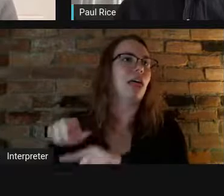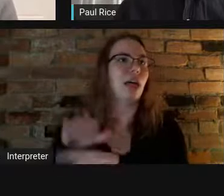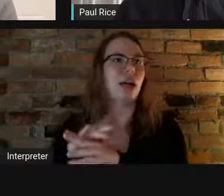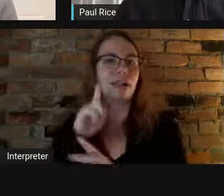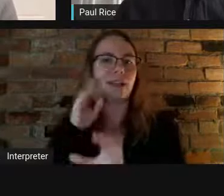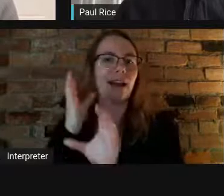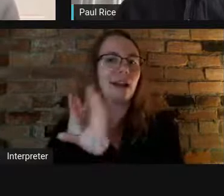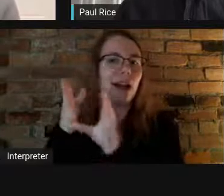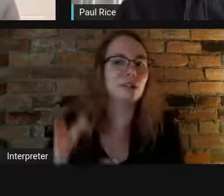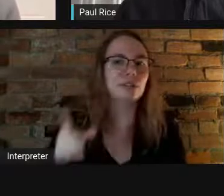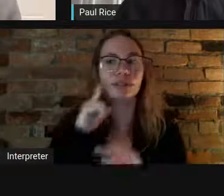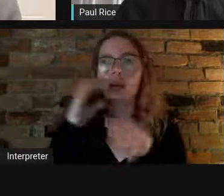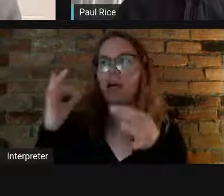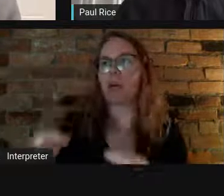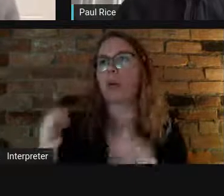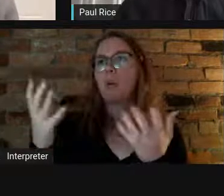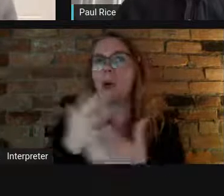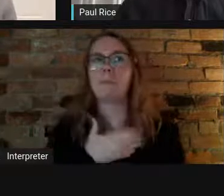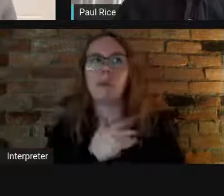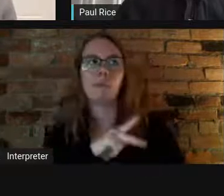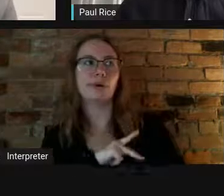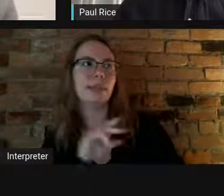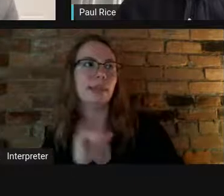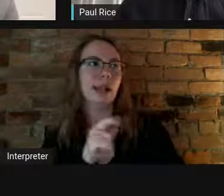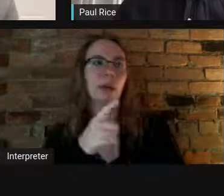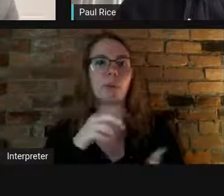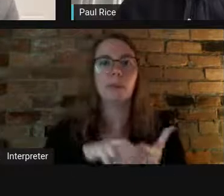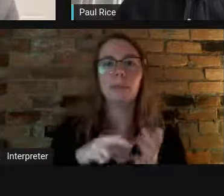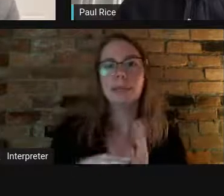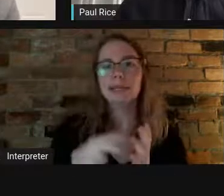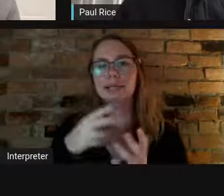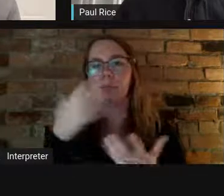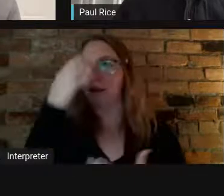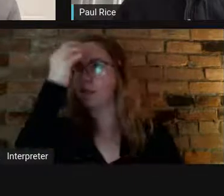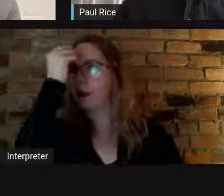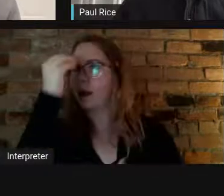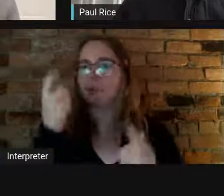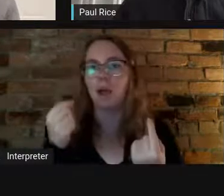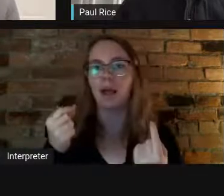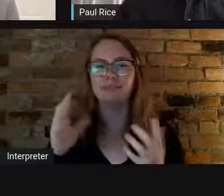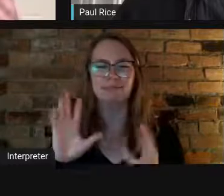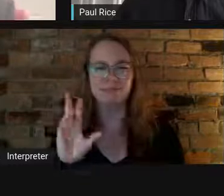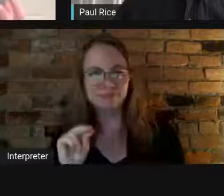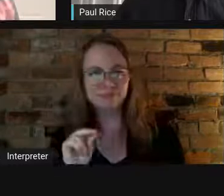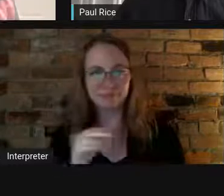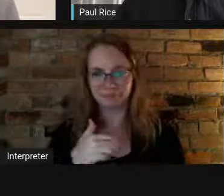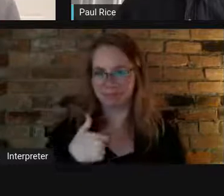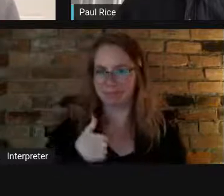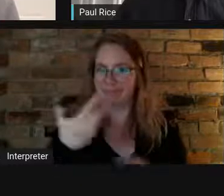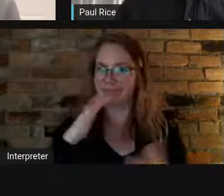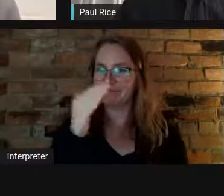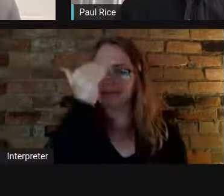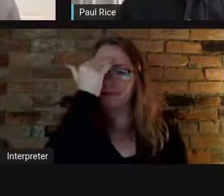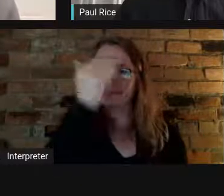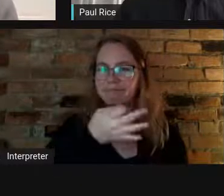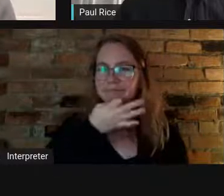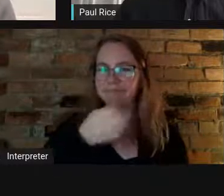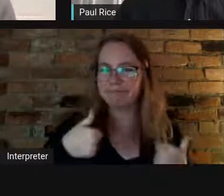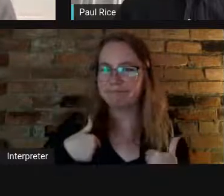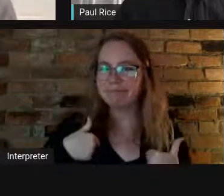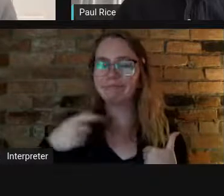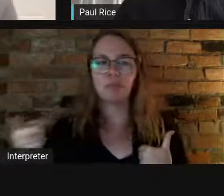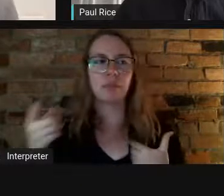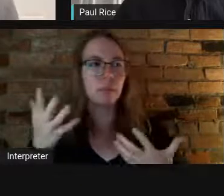determine what they were like and who they were. So that was an interesting piece. One of the most surprising things we